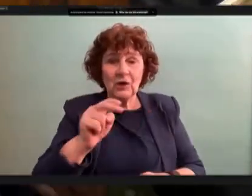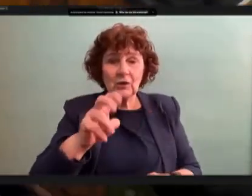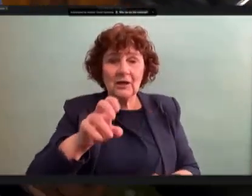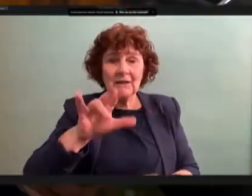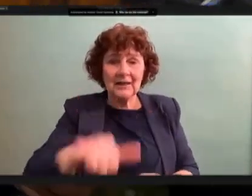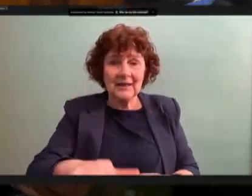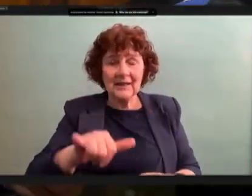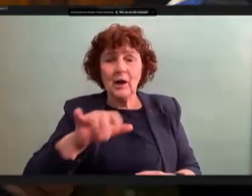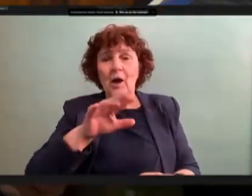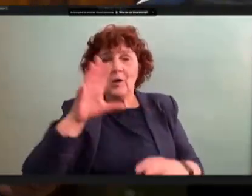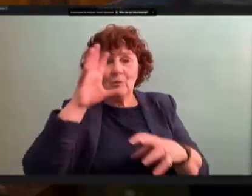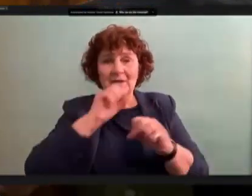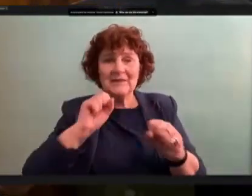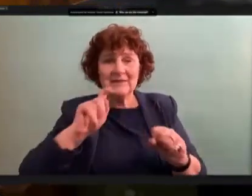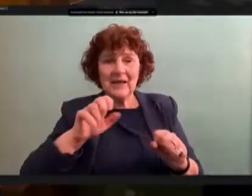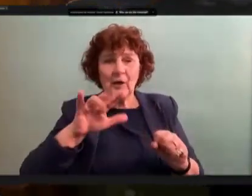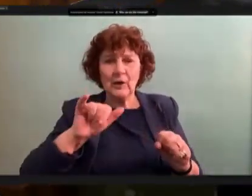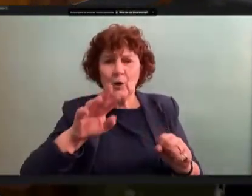Wirgenis,